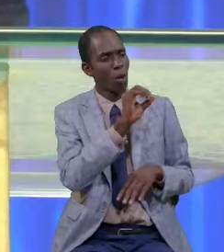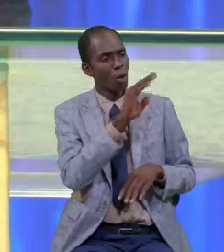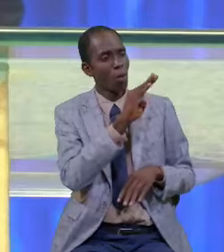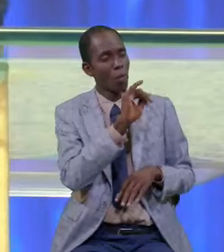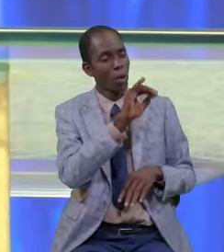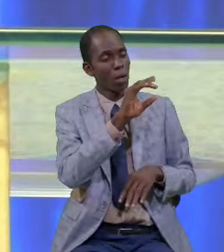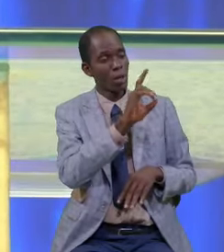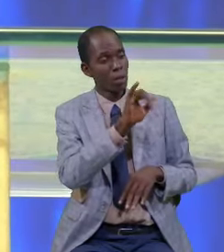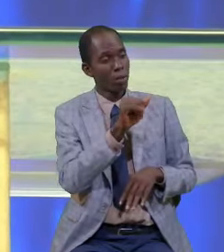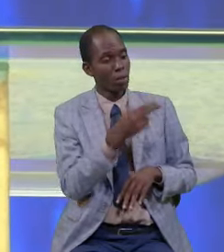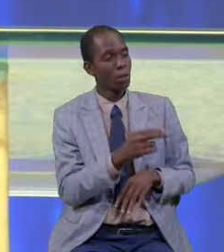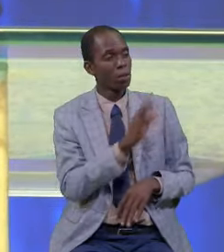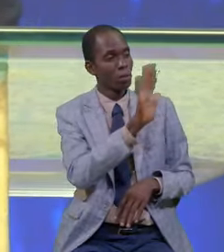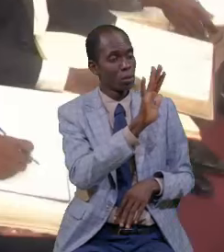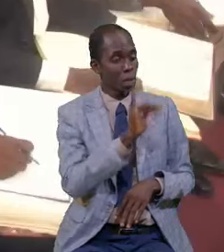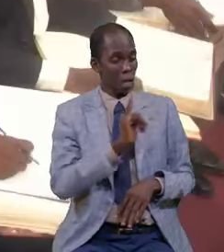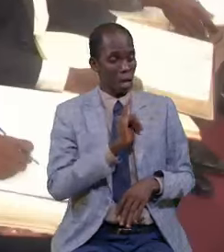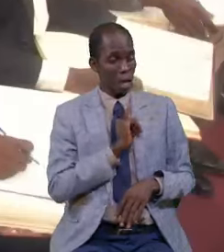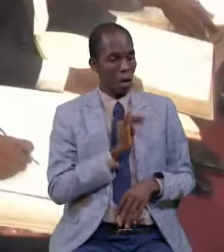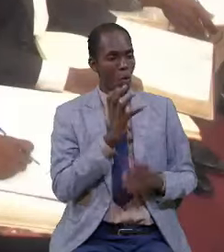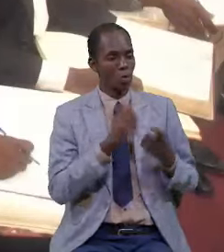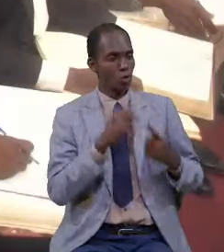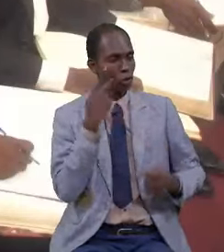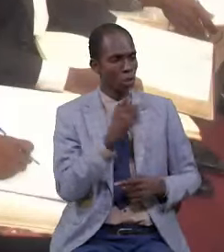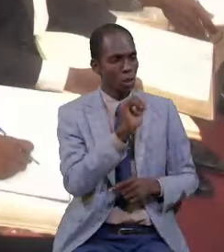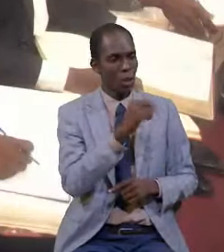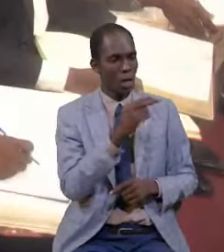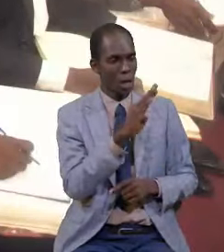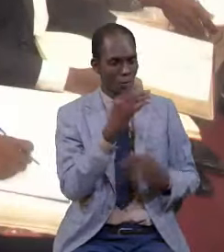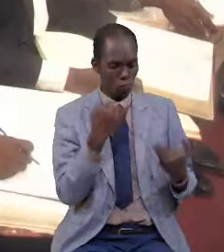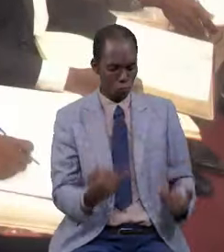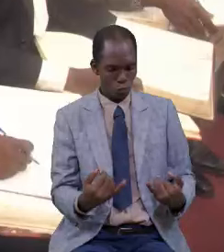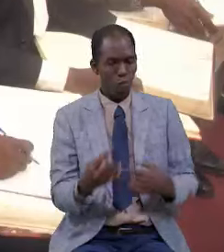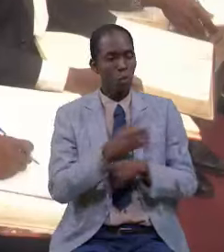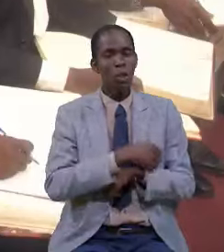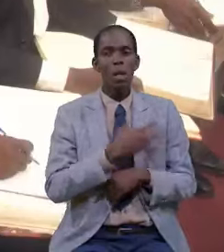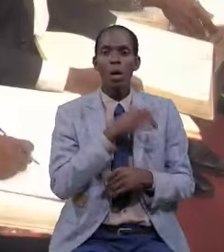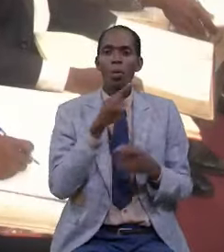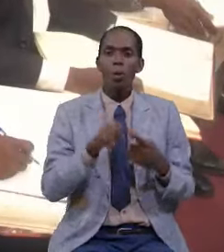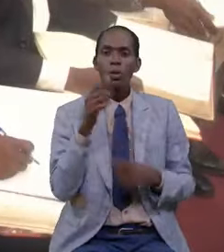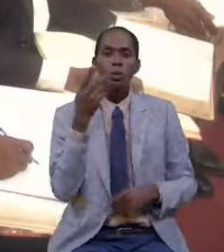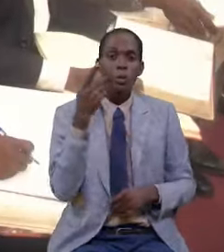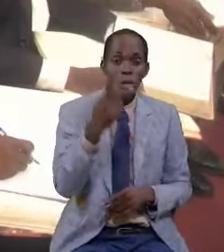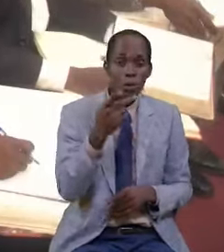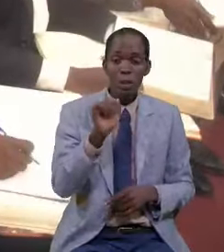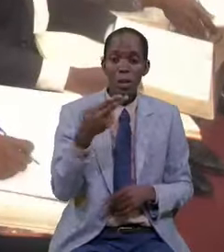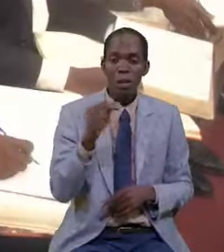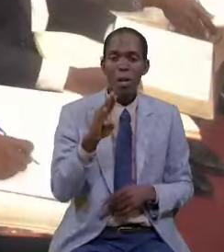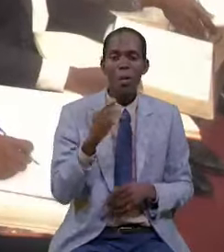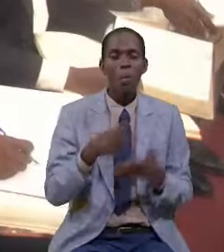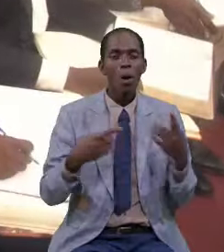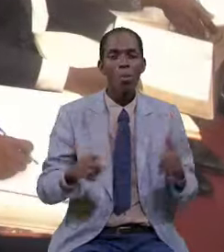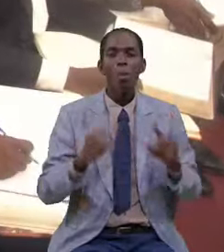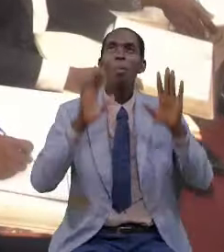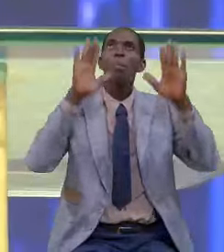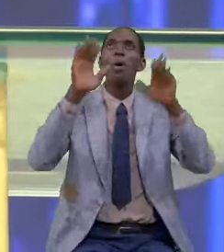going to see Ahab today. And when you see Ahab, miracle will happen.